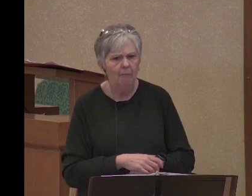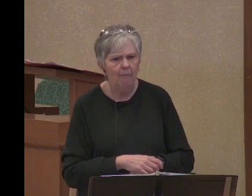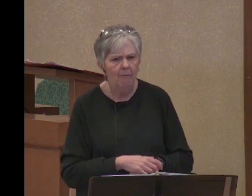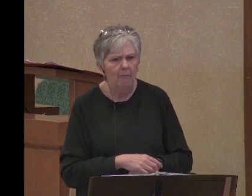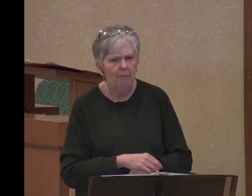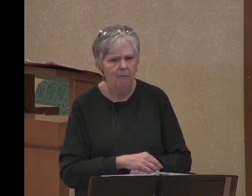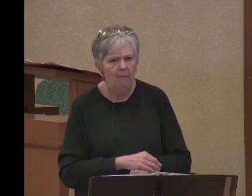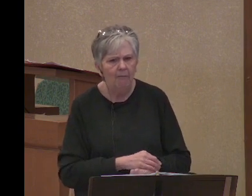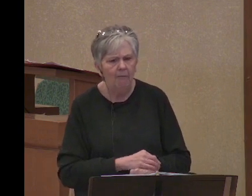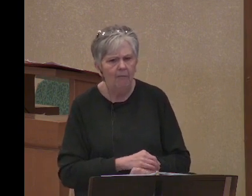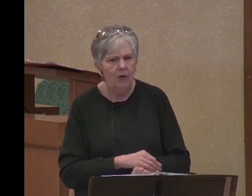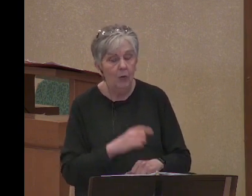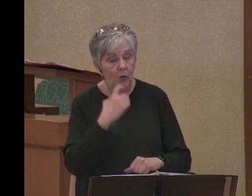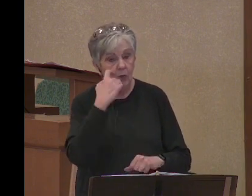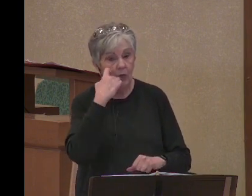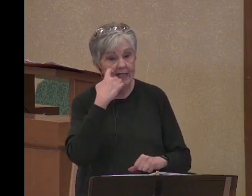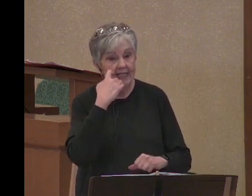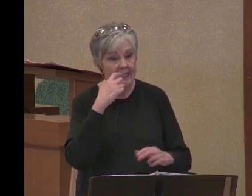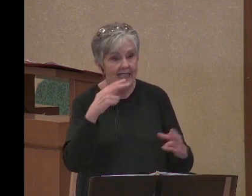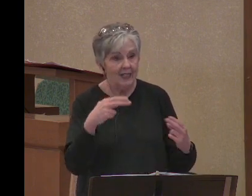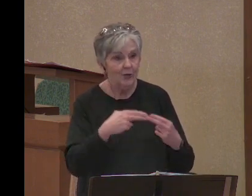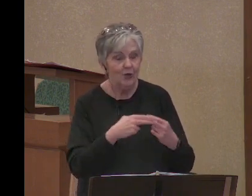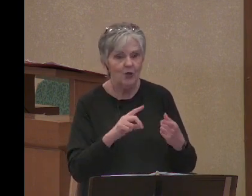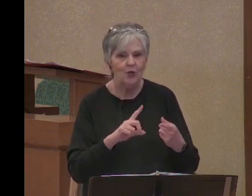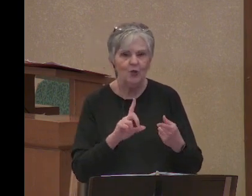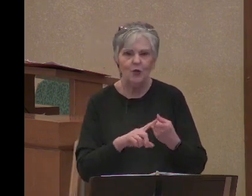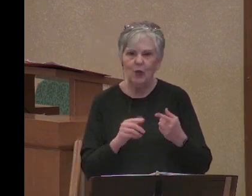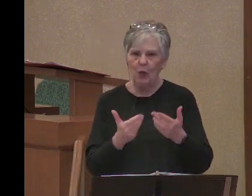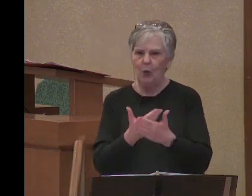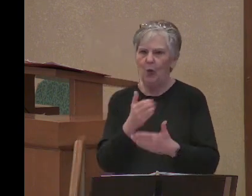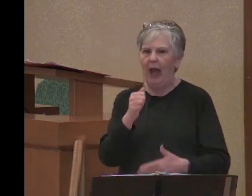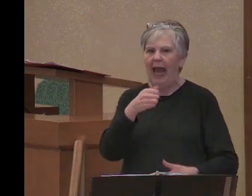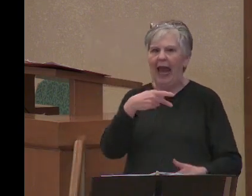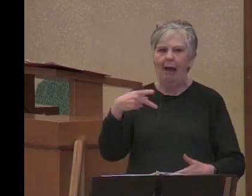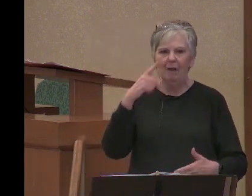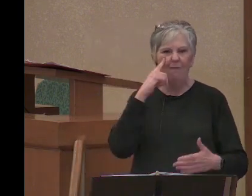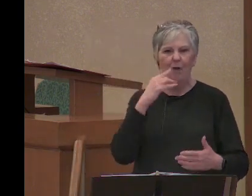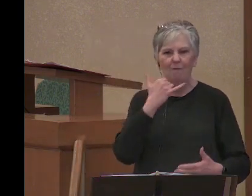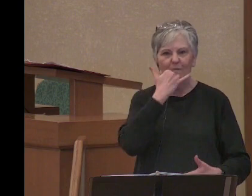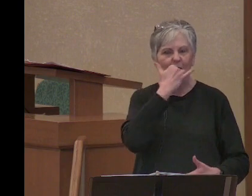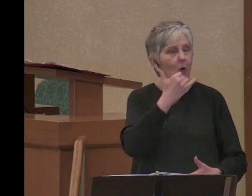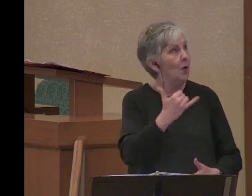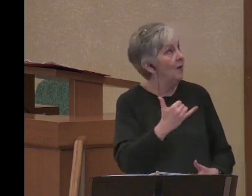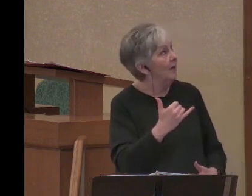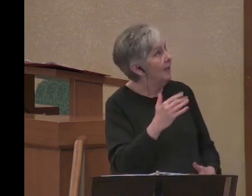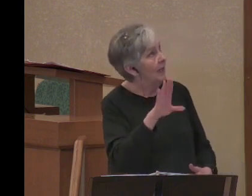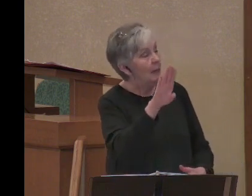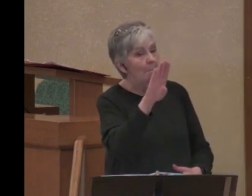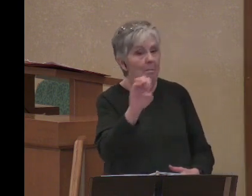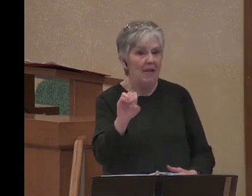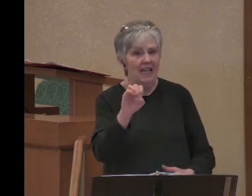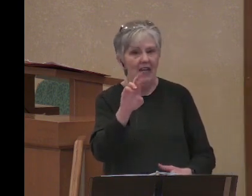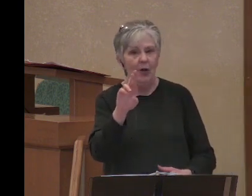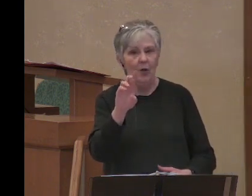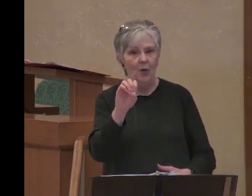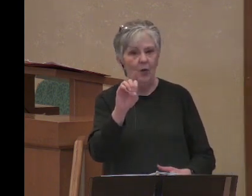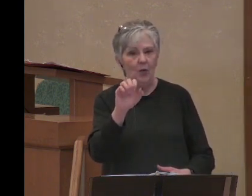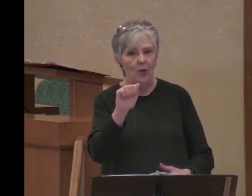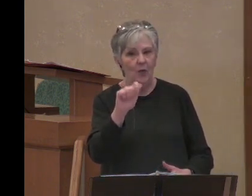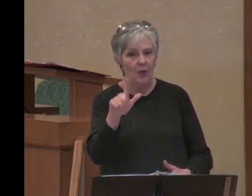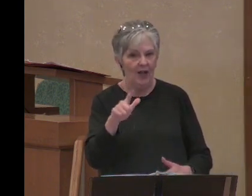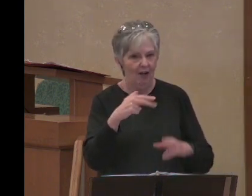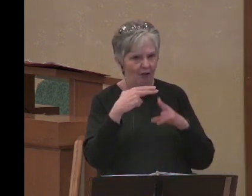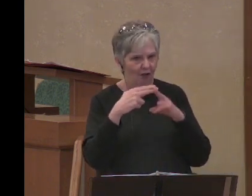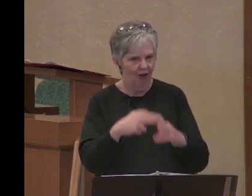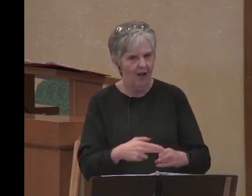I recently was introduced to a new app for my phone. The app is called BeReal. Now, maybe some of